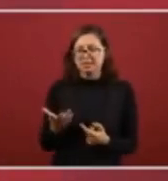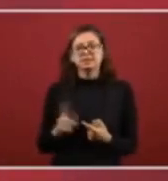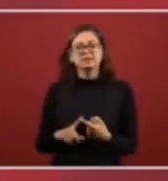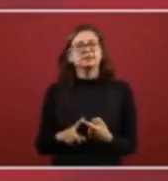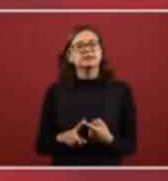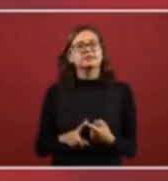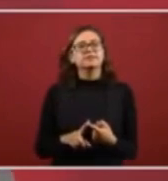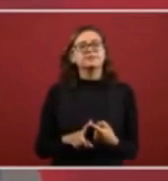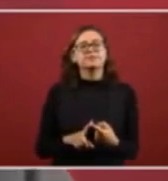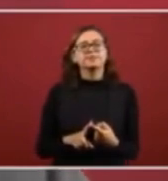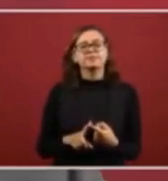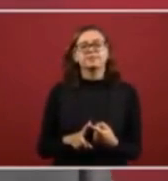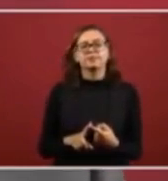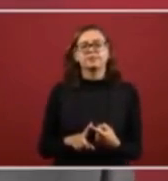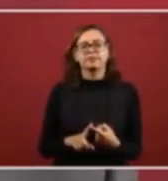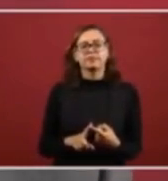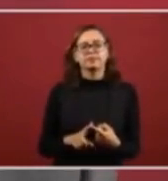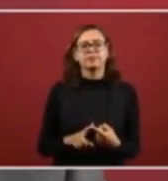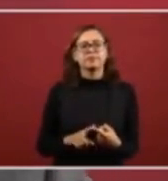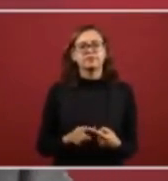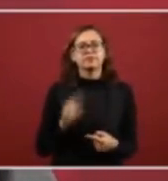One,